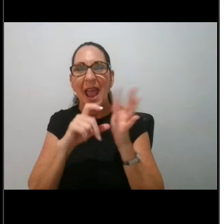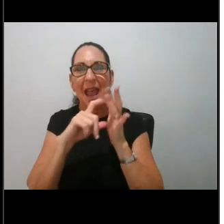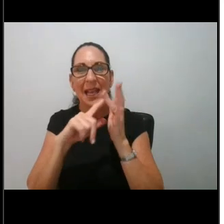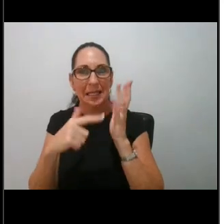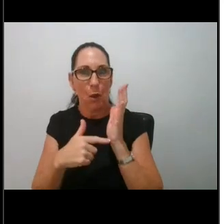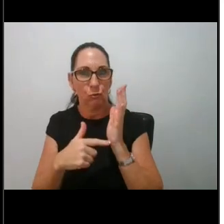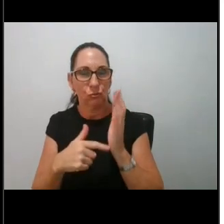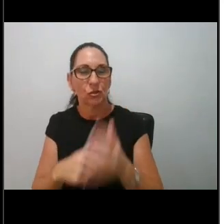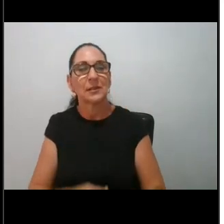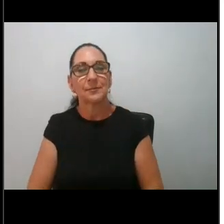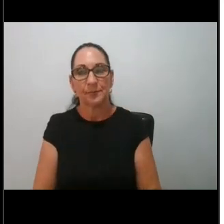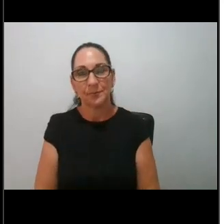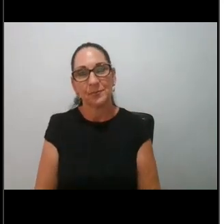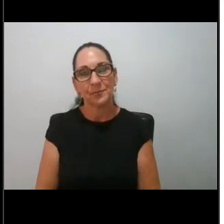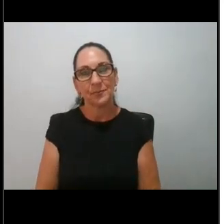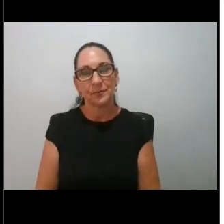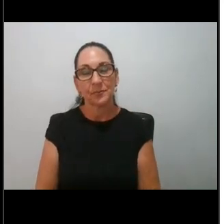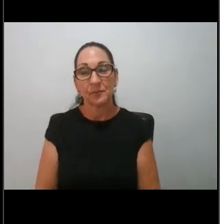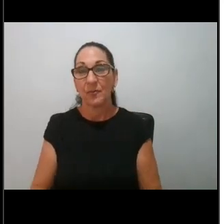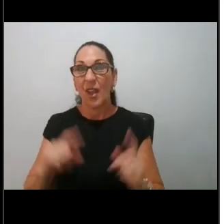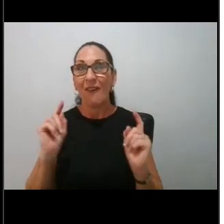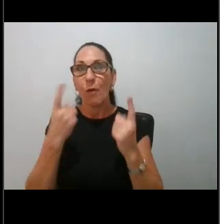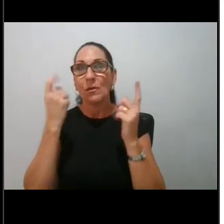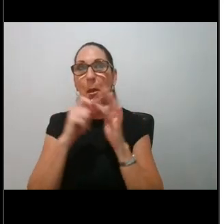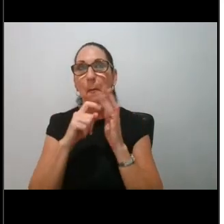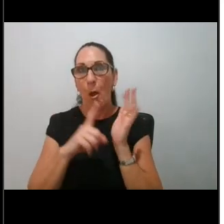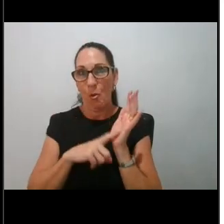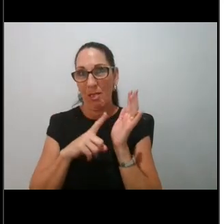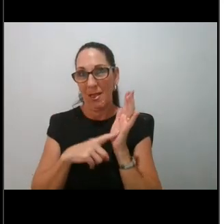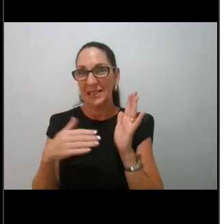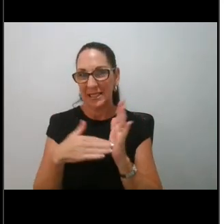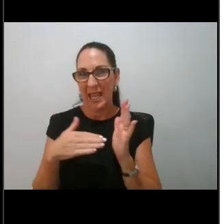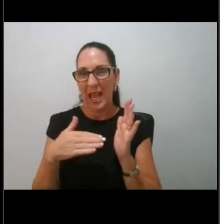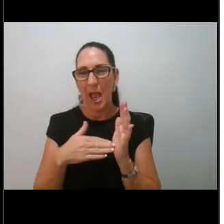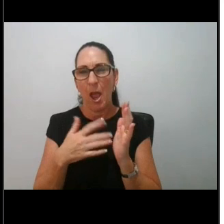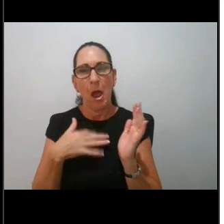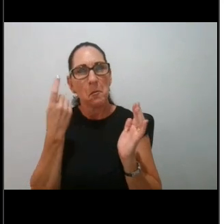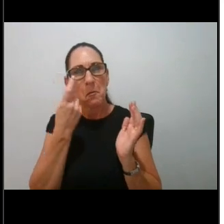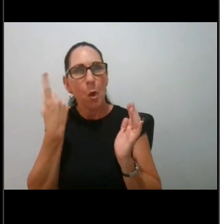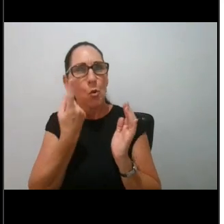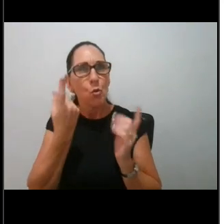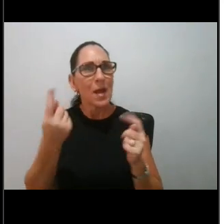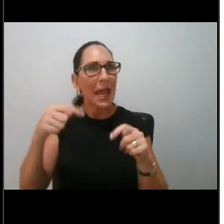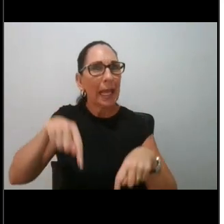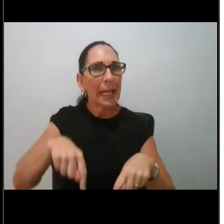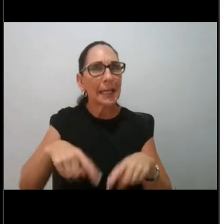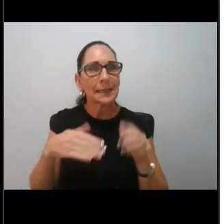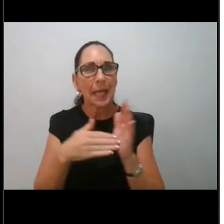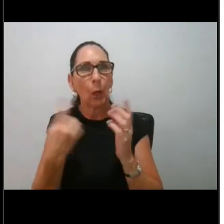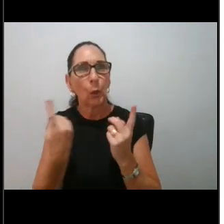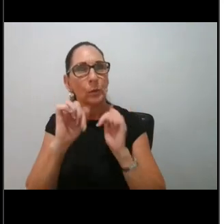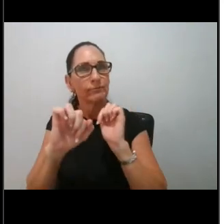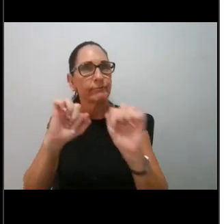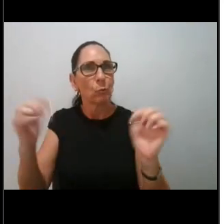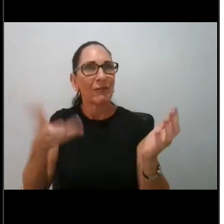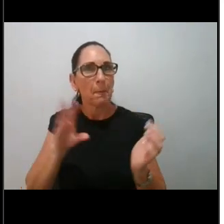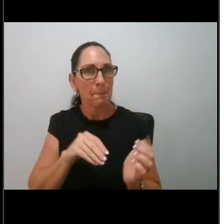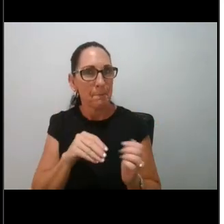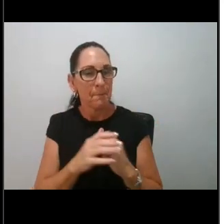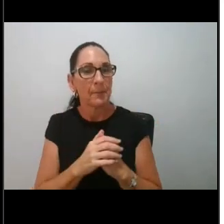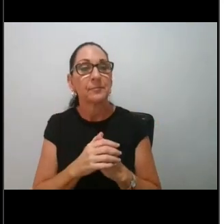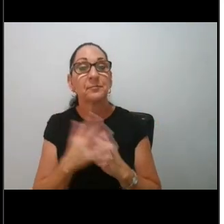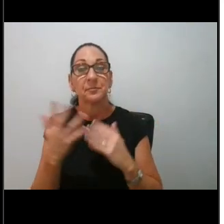And we'll kick off with our first poll for the day to learn a little bit about who's joining us today at home. So our first